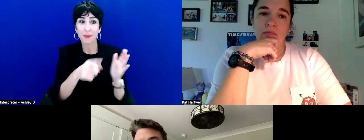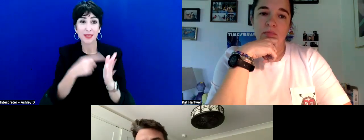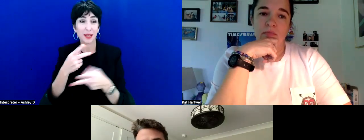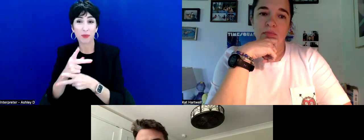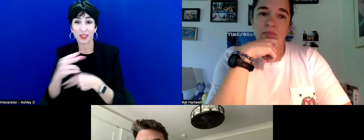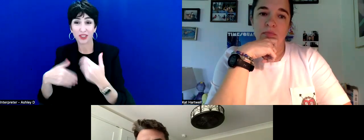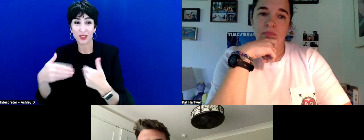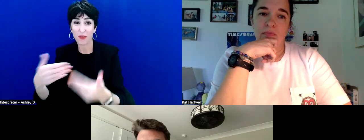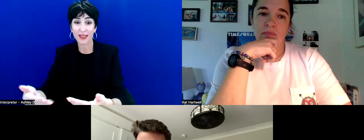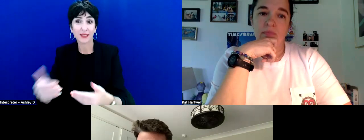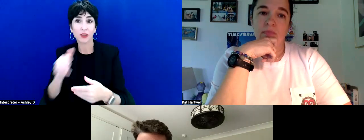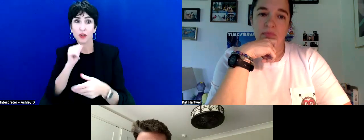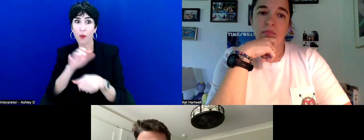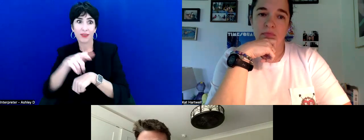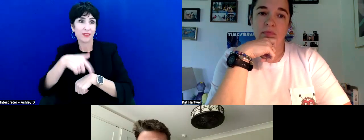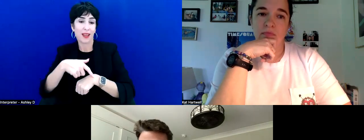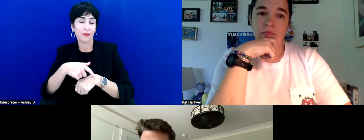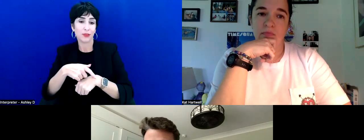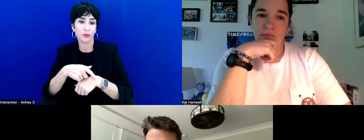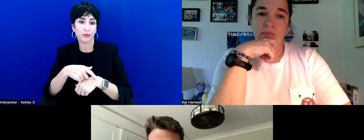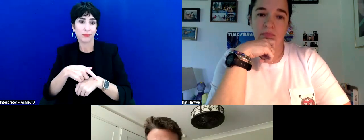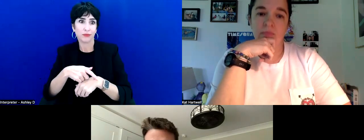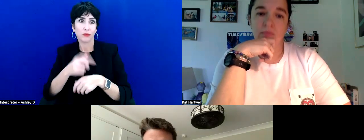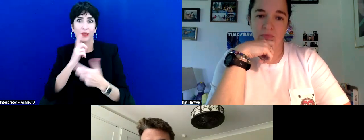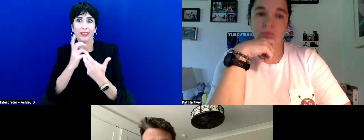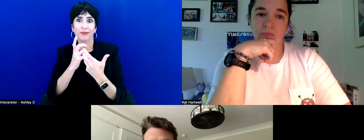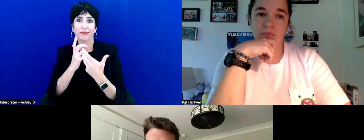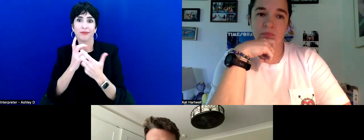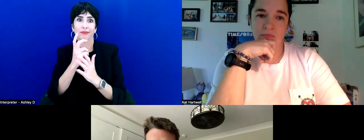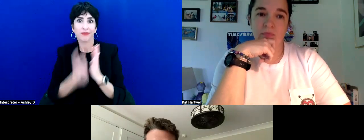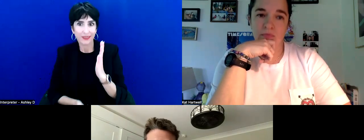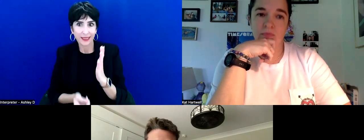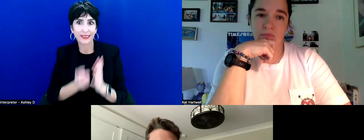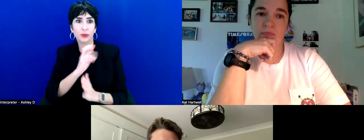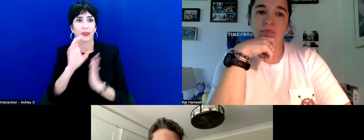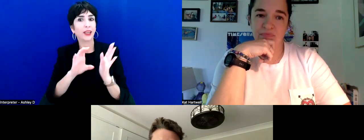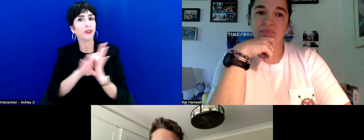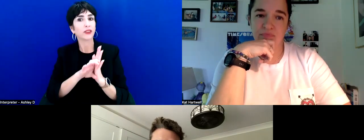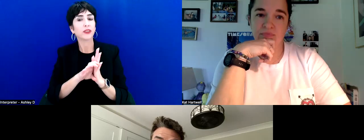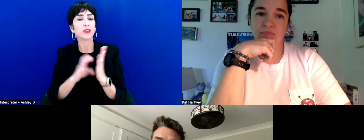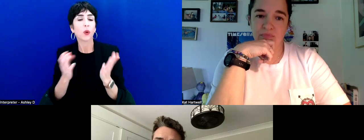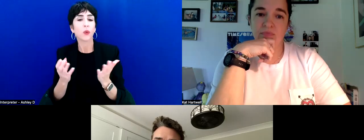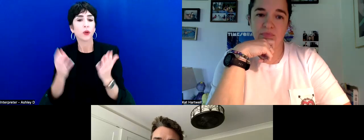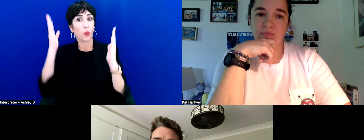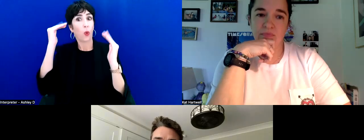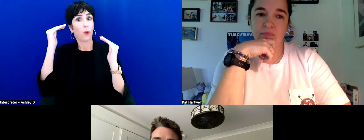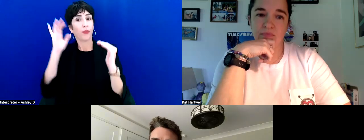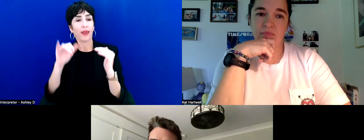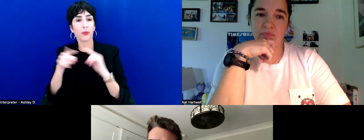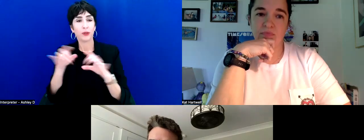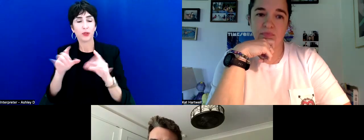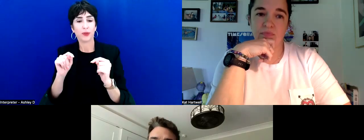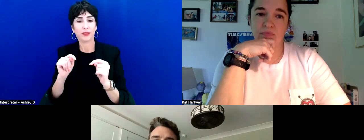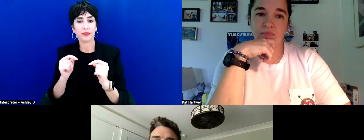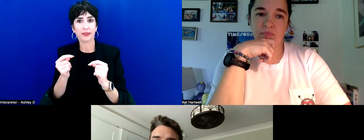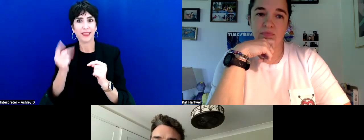so fast that you don't have time to go and really dig into this stuff. And so you hope that when you do it and it